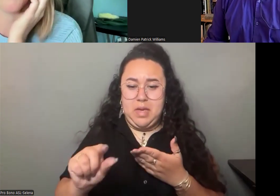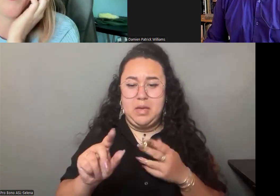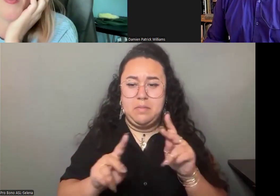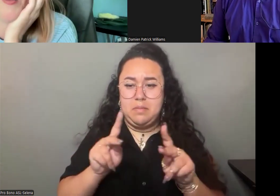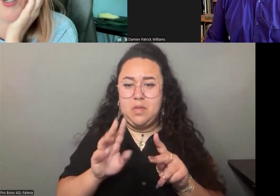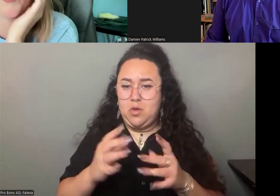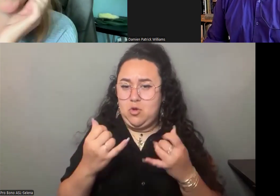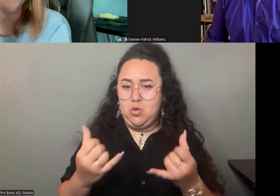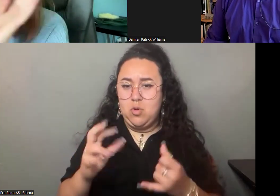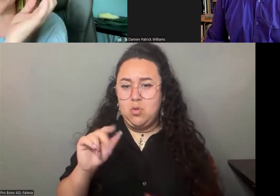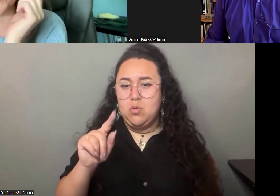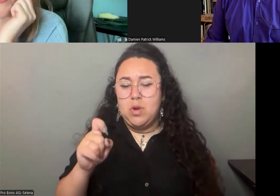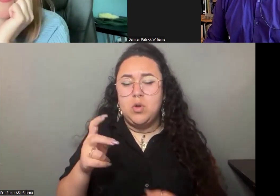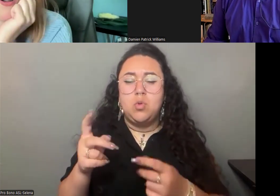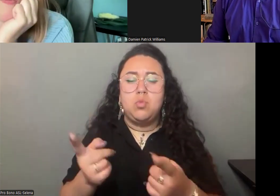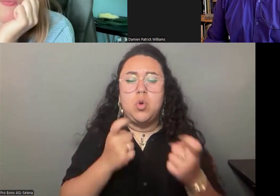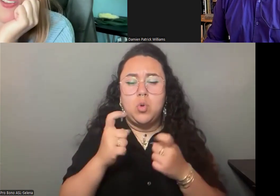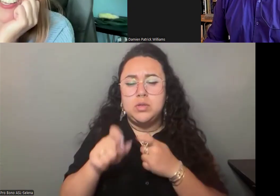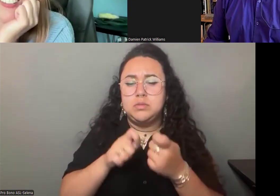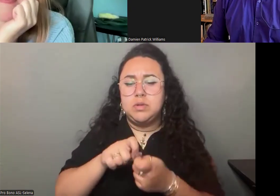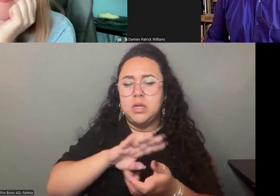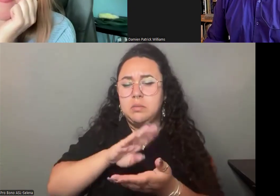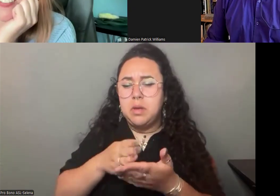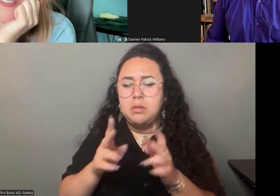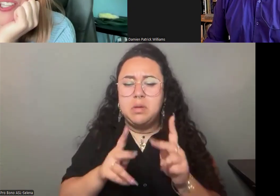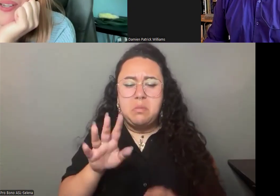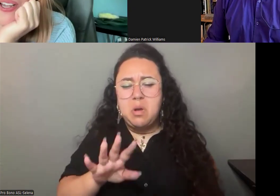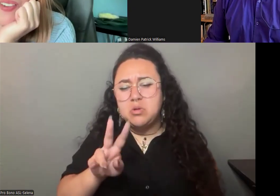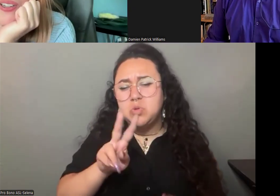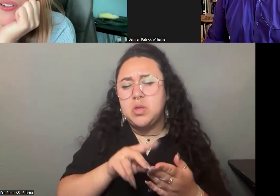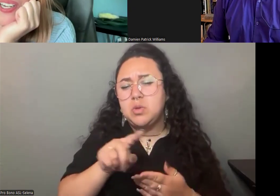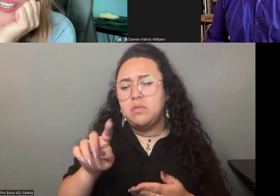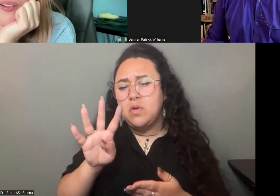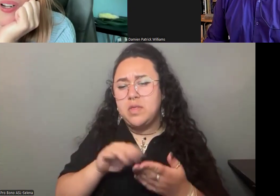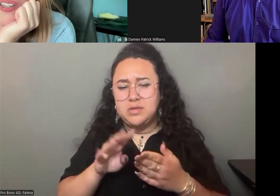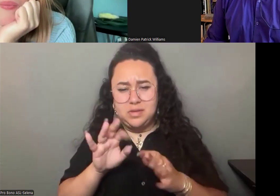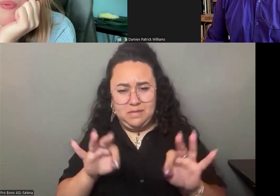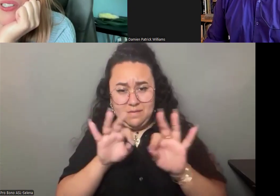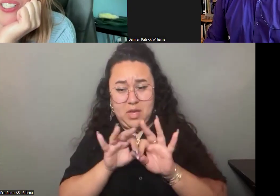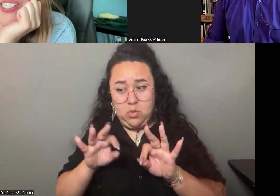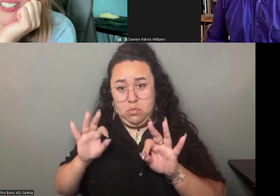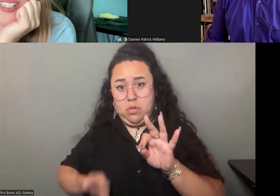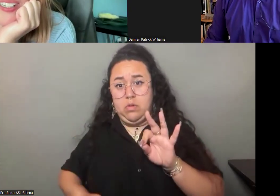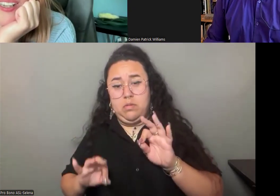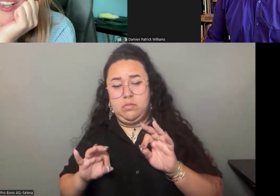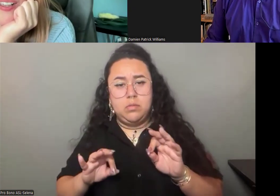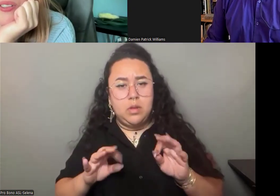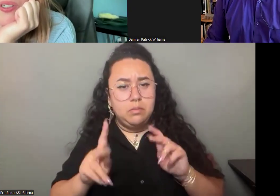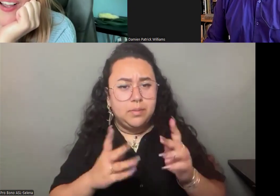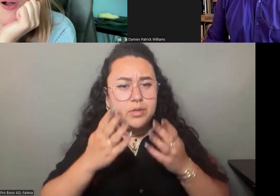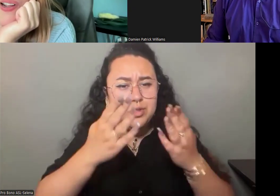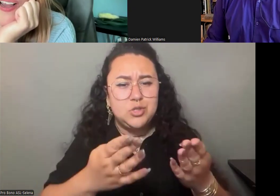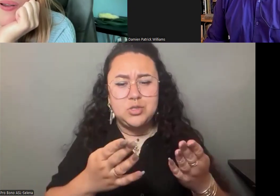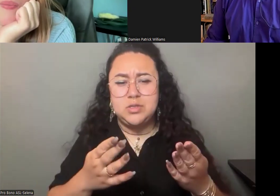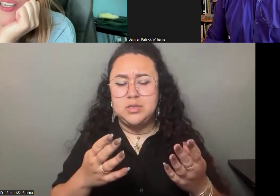rate and recruit a particular number of people. Like for the amount of value you're getting in what people are suggesting and the